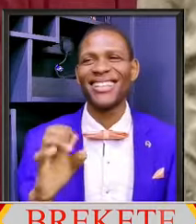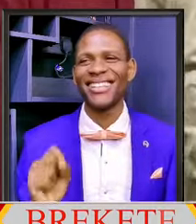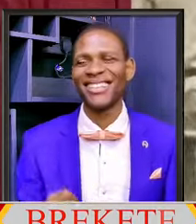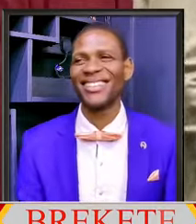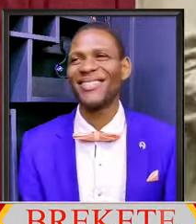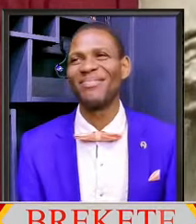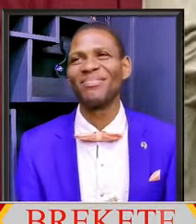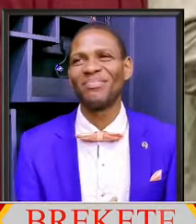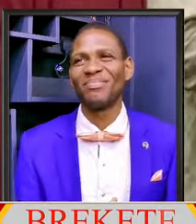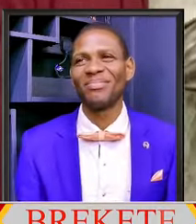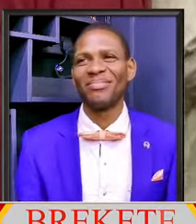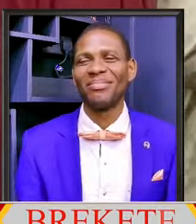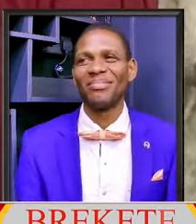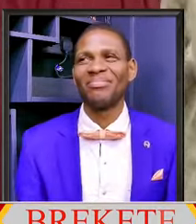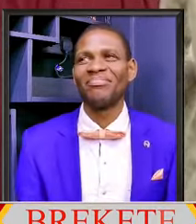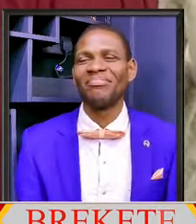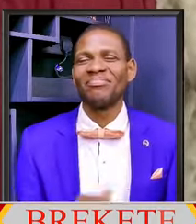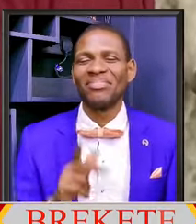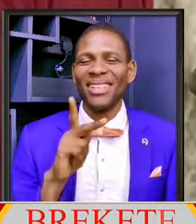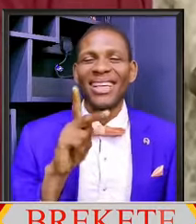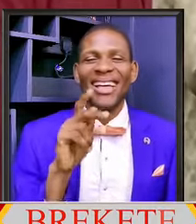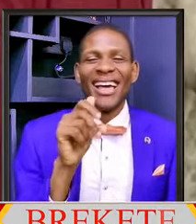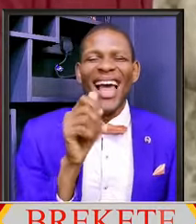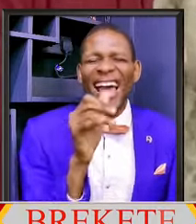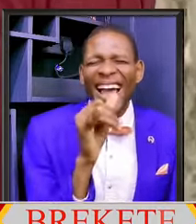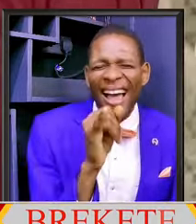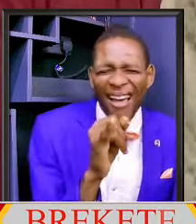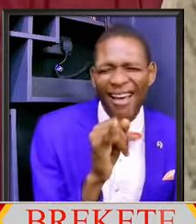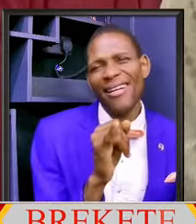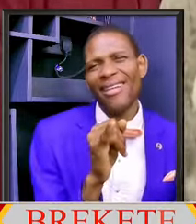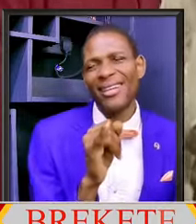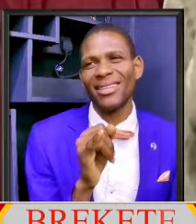Yeah. Ah. Kai.